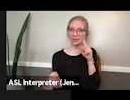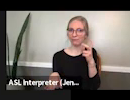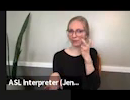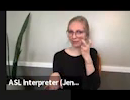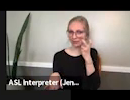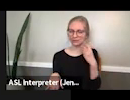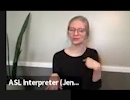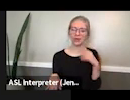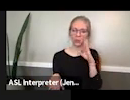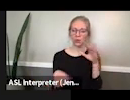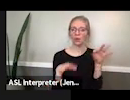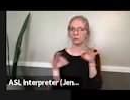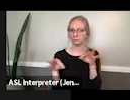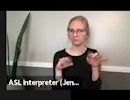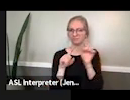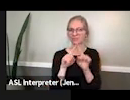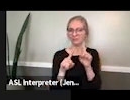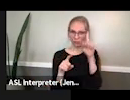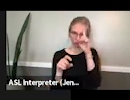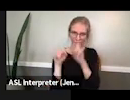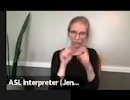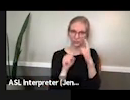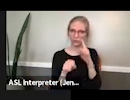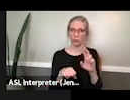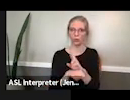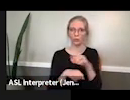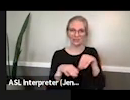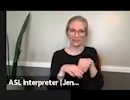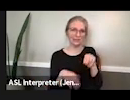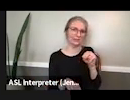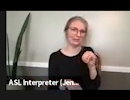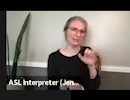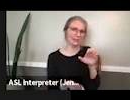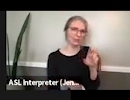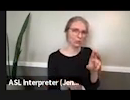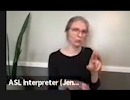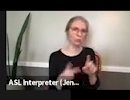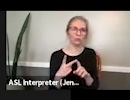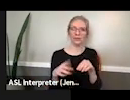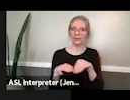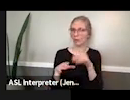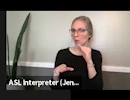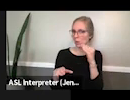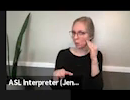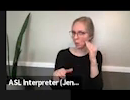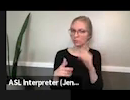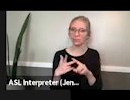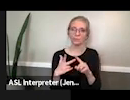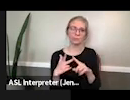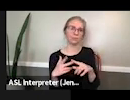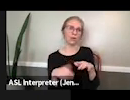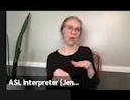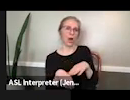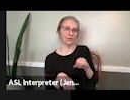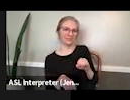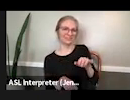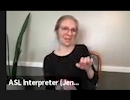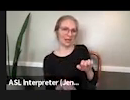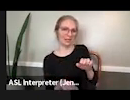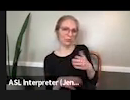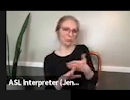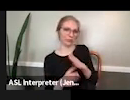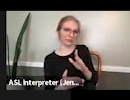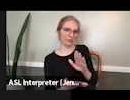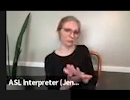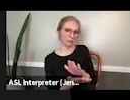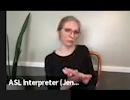talking about strategies for use in the NICU, in the home, and in an on-site preschool. So if you can join